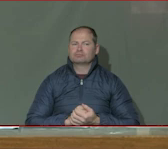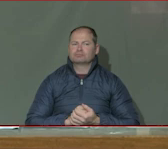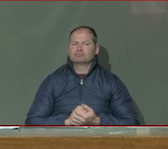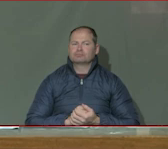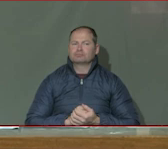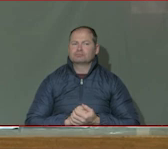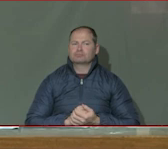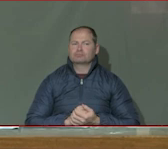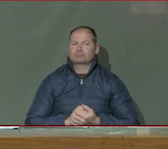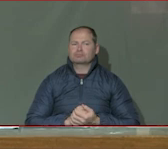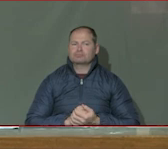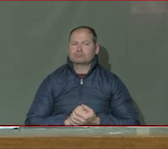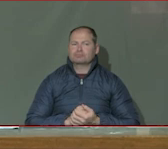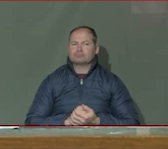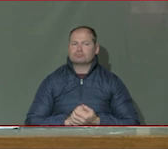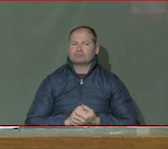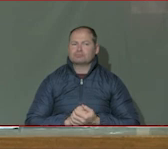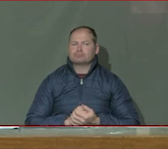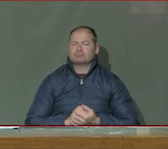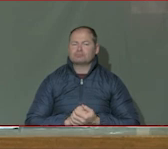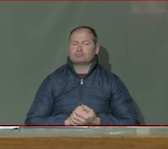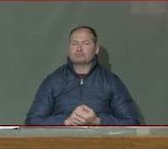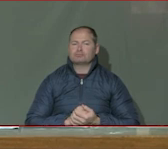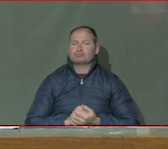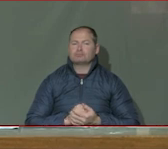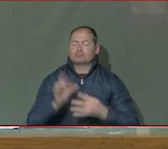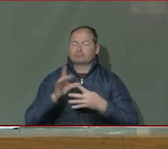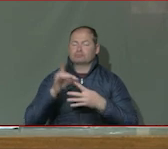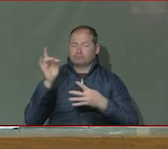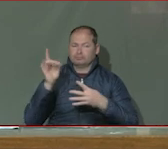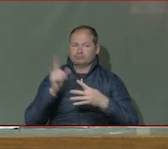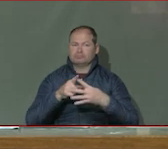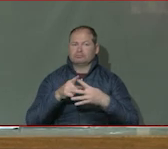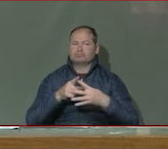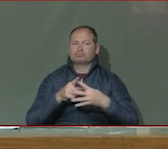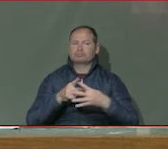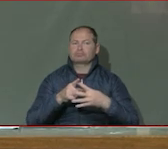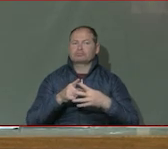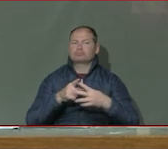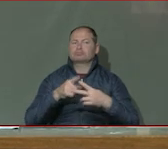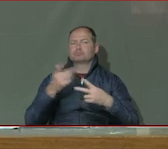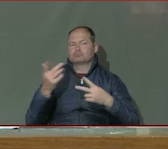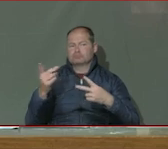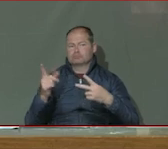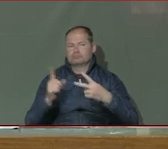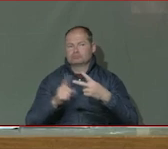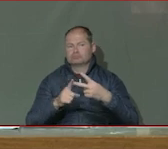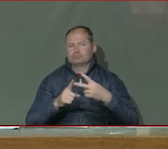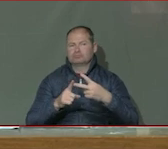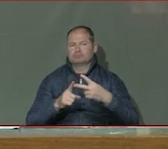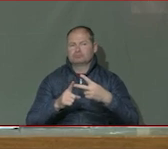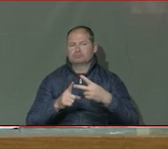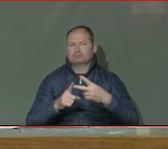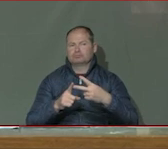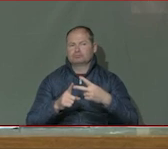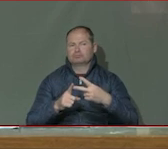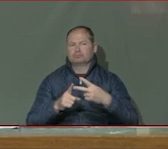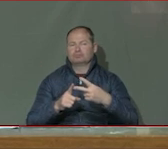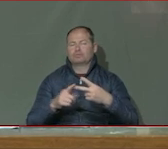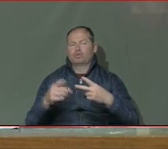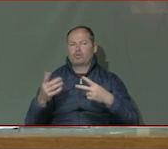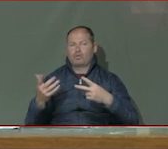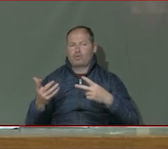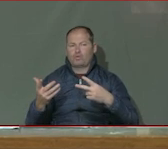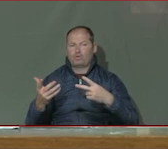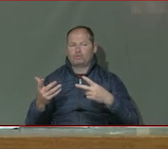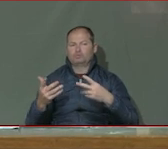of these? It can be that option, look there, or it can be that option, or it can